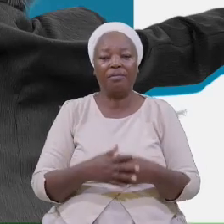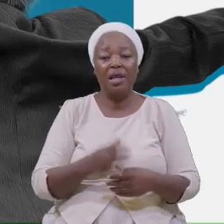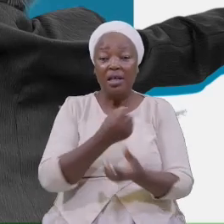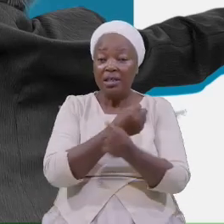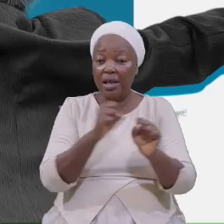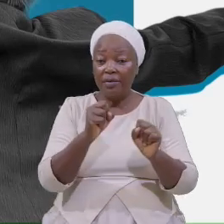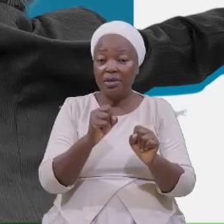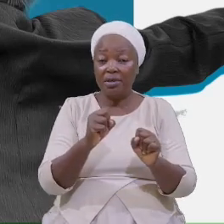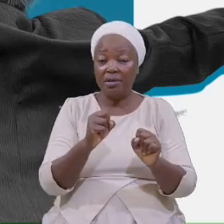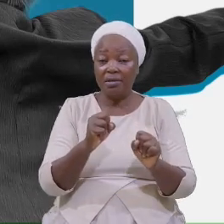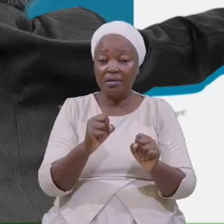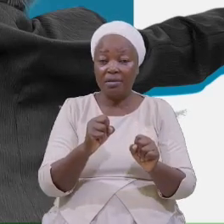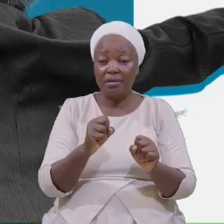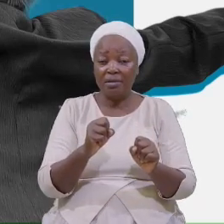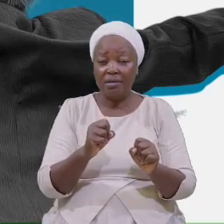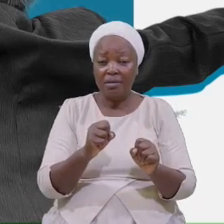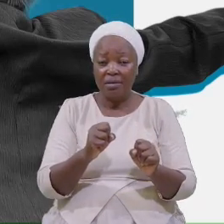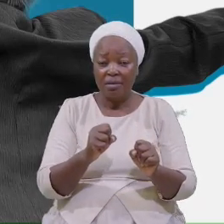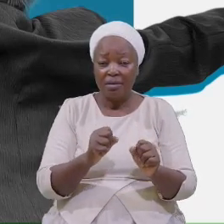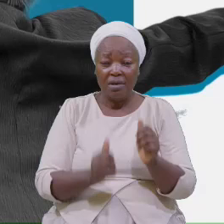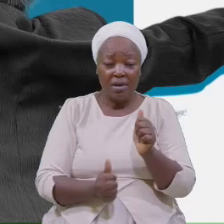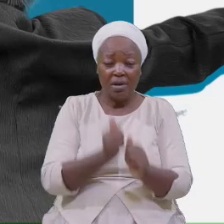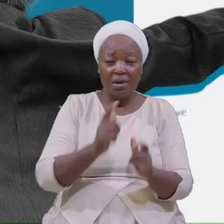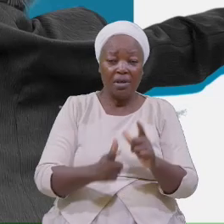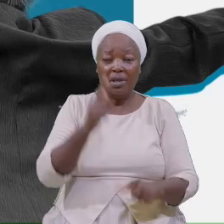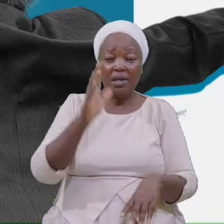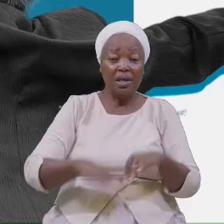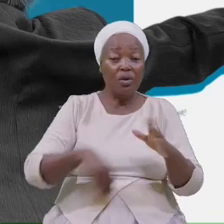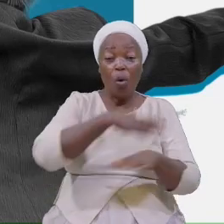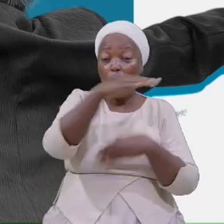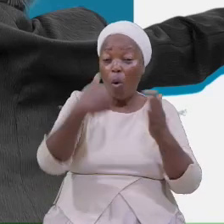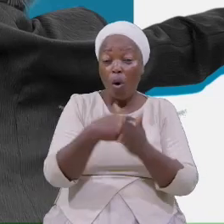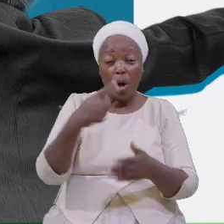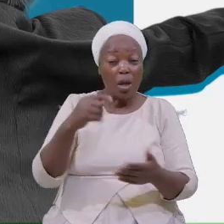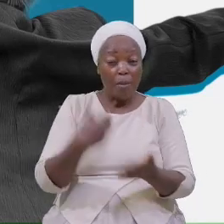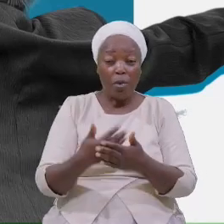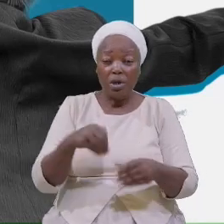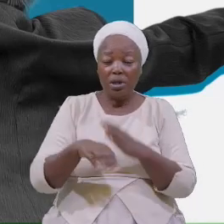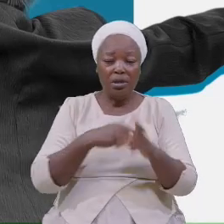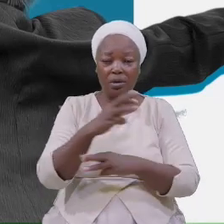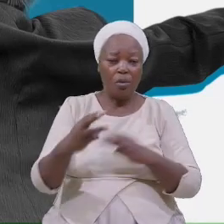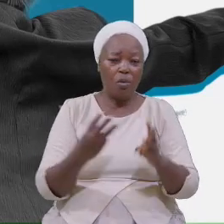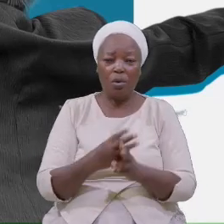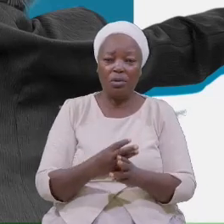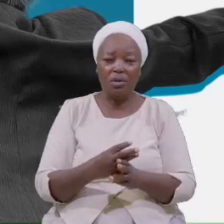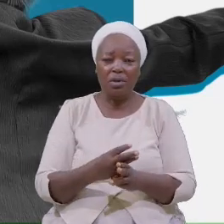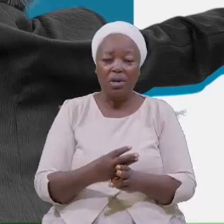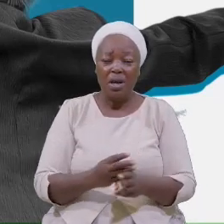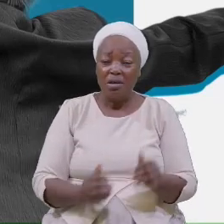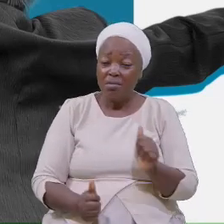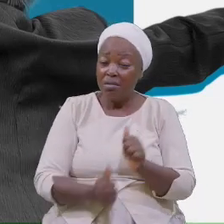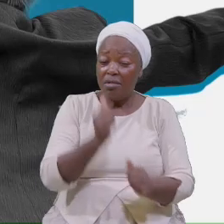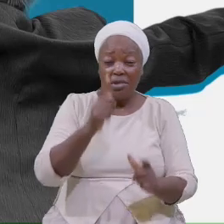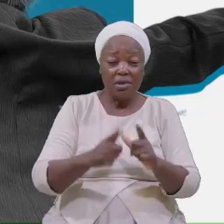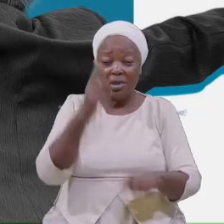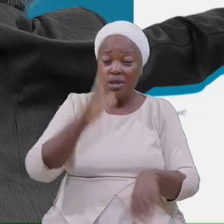Salvation greater than all the money in the world, greater than all the houses